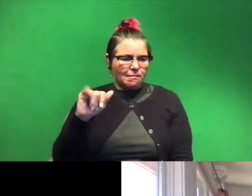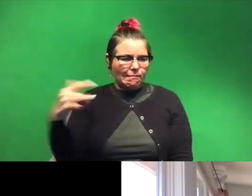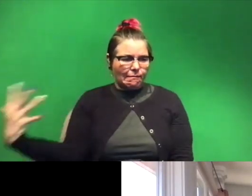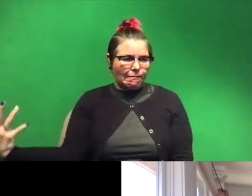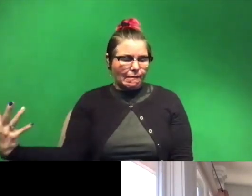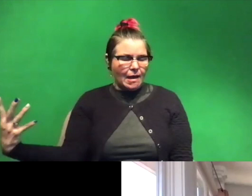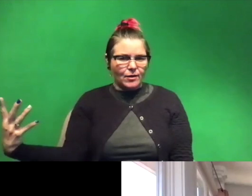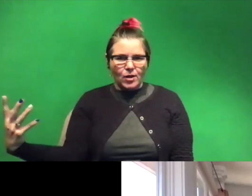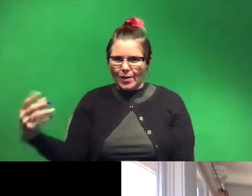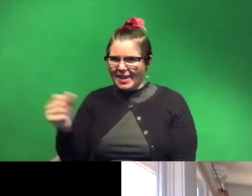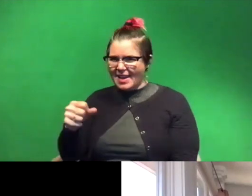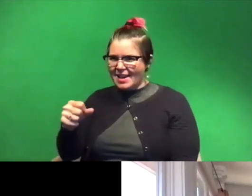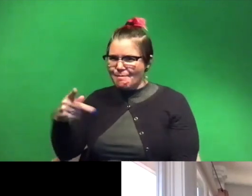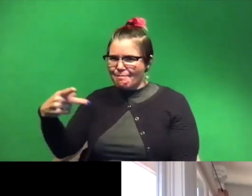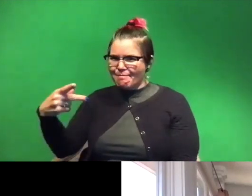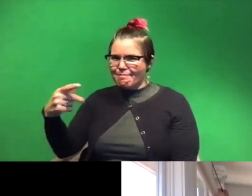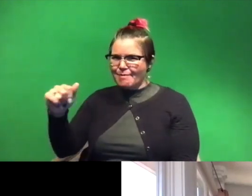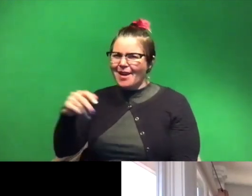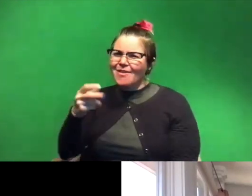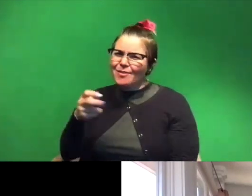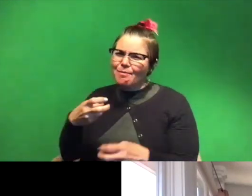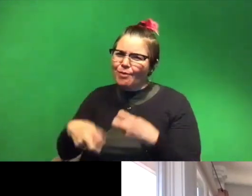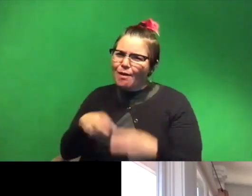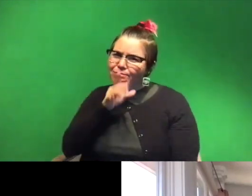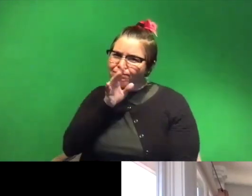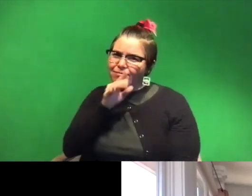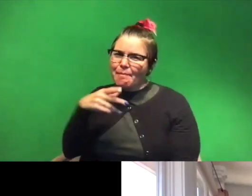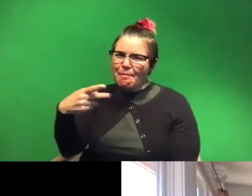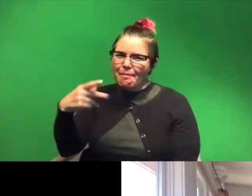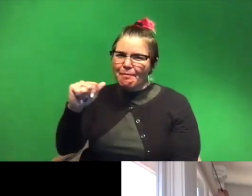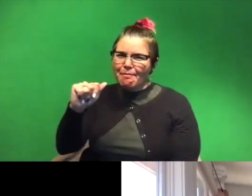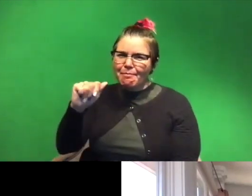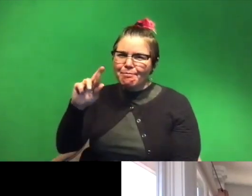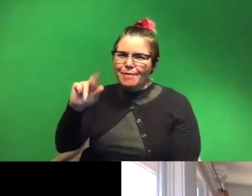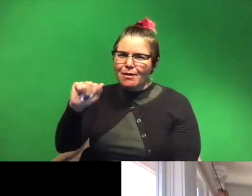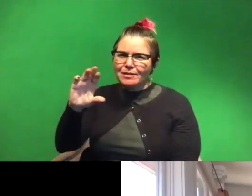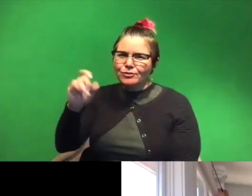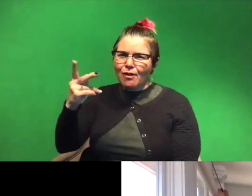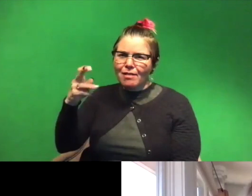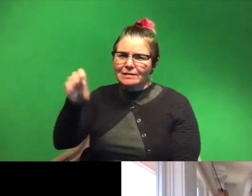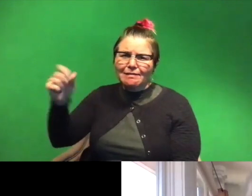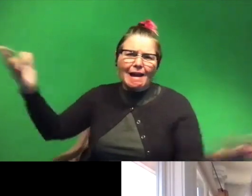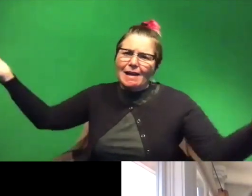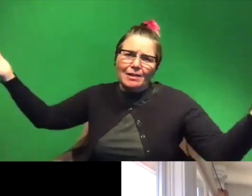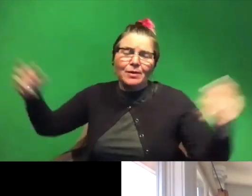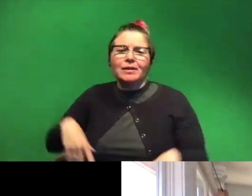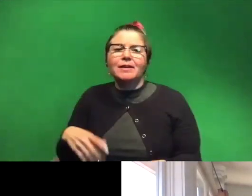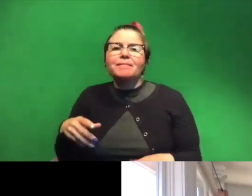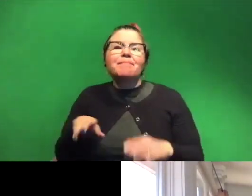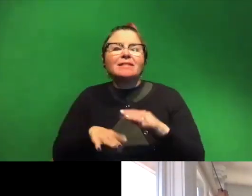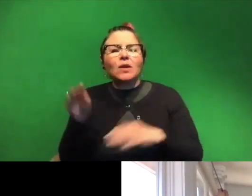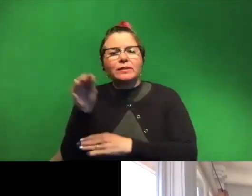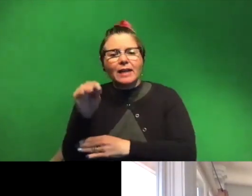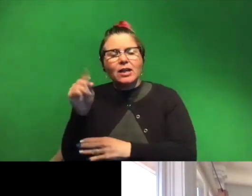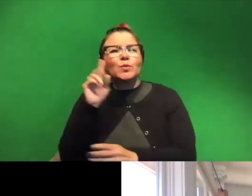Oh yeah. That one. I always have trouble saying that too. Parasaurolophus. Okay, so basically those are those dinosaurs. You probably